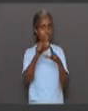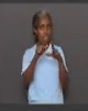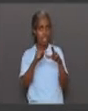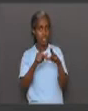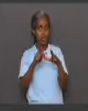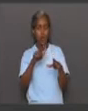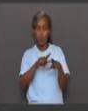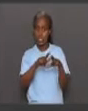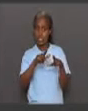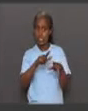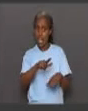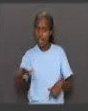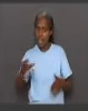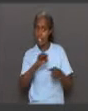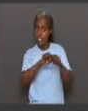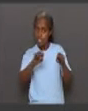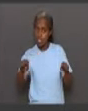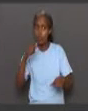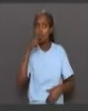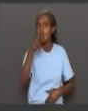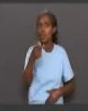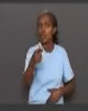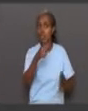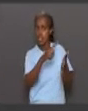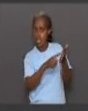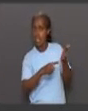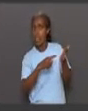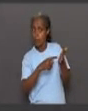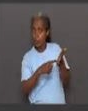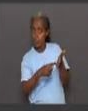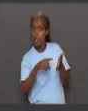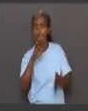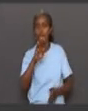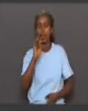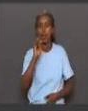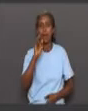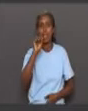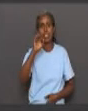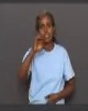line segment, we call it a perpendicular bisector.